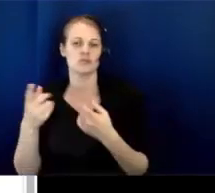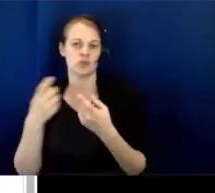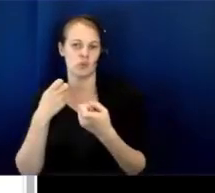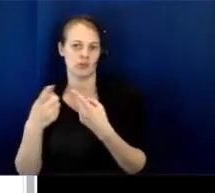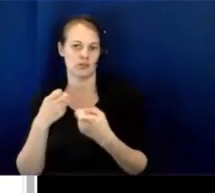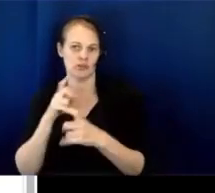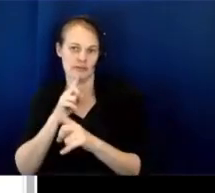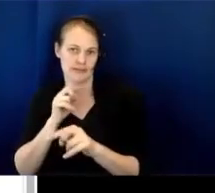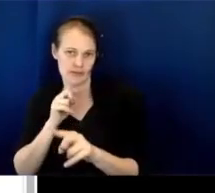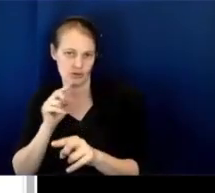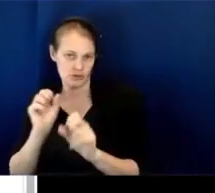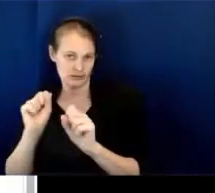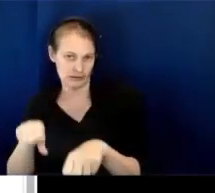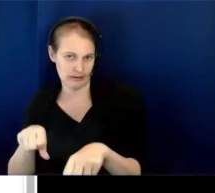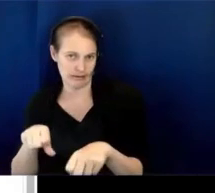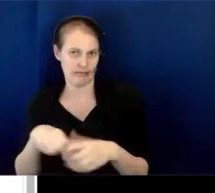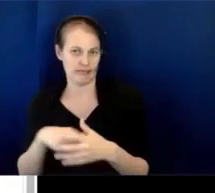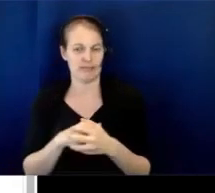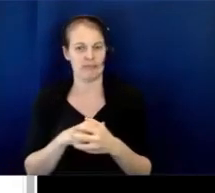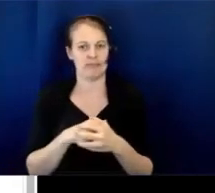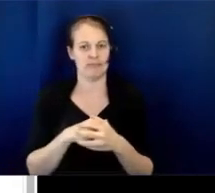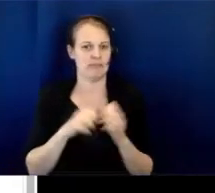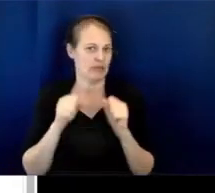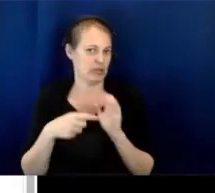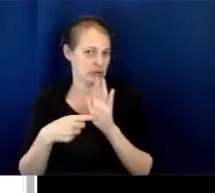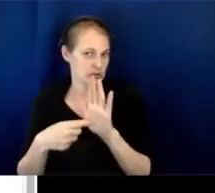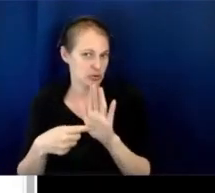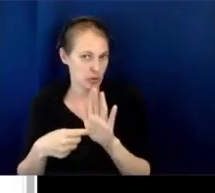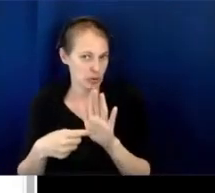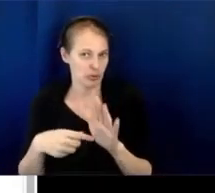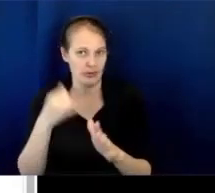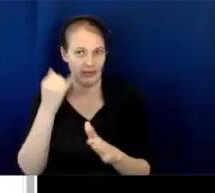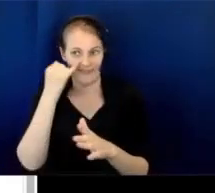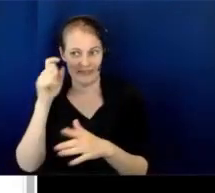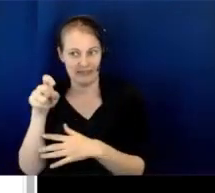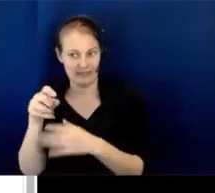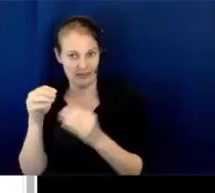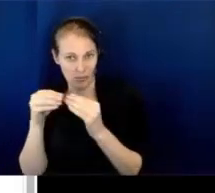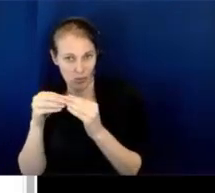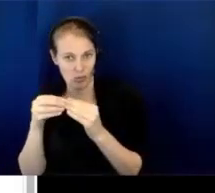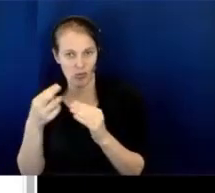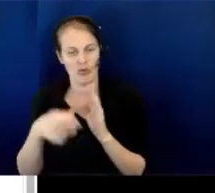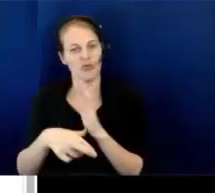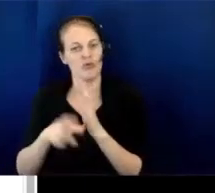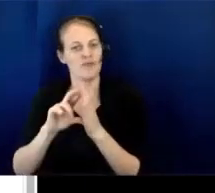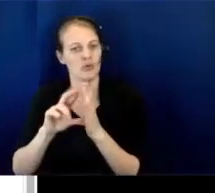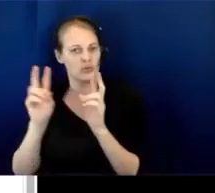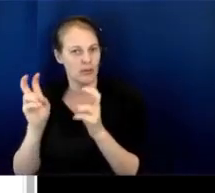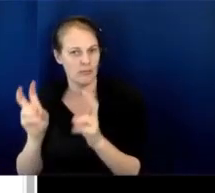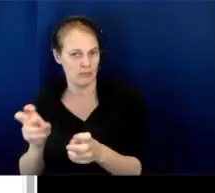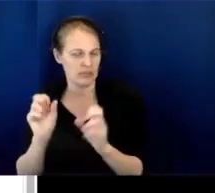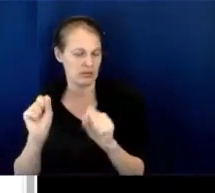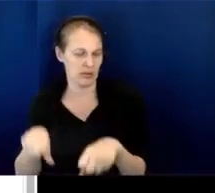questions, proceed through any demonstrations that you guys would like, and really just review some of these topics.